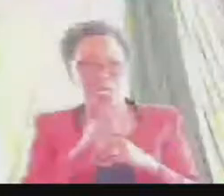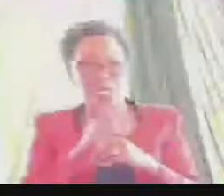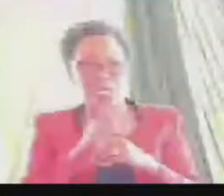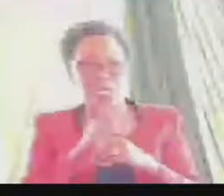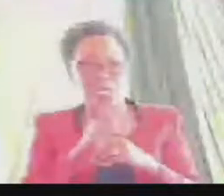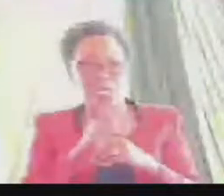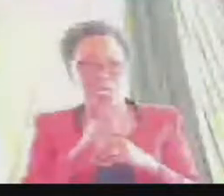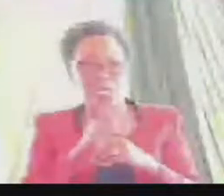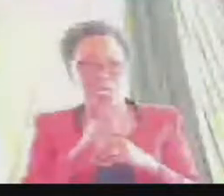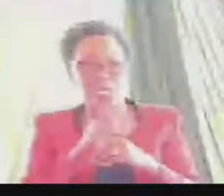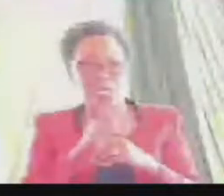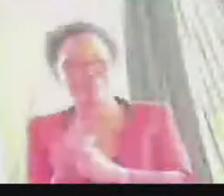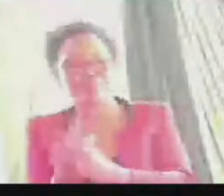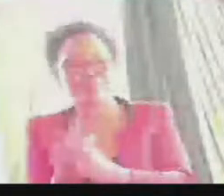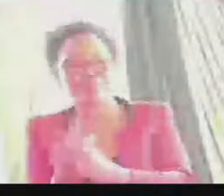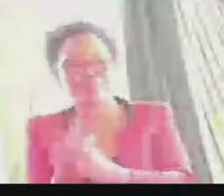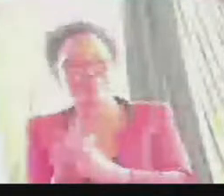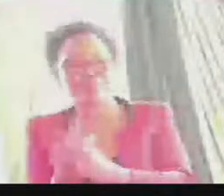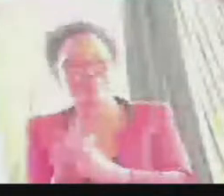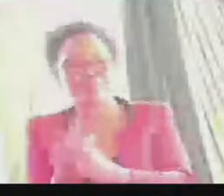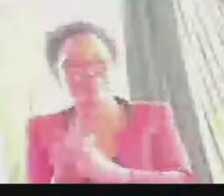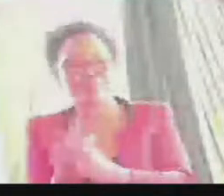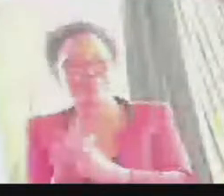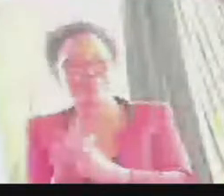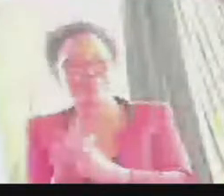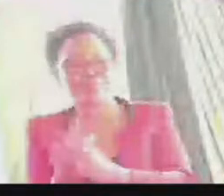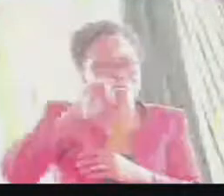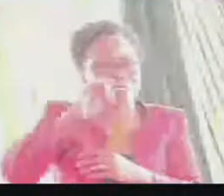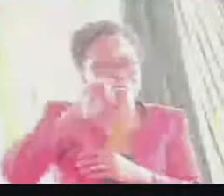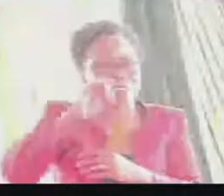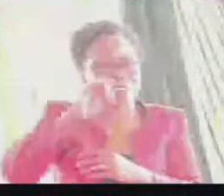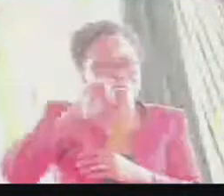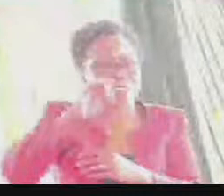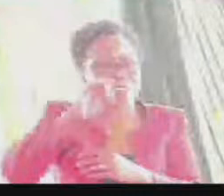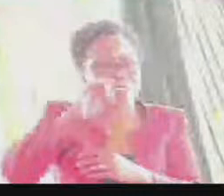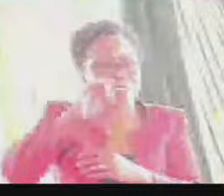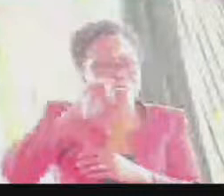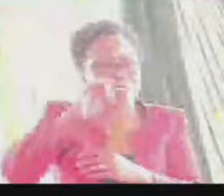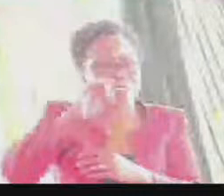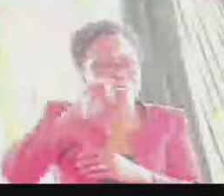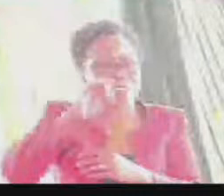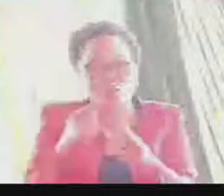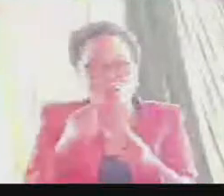the role of the CJ dealing with the problem of domestic violence?